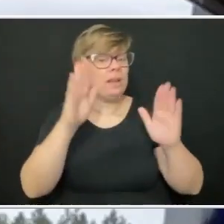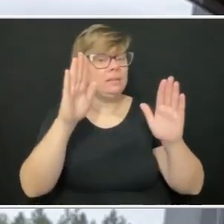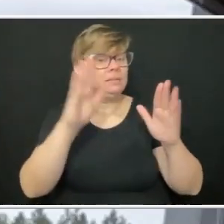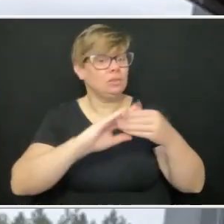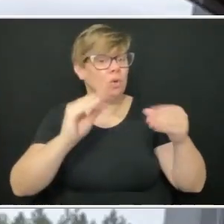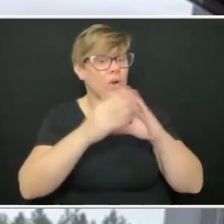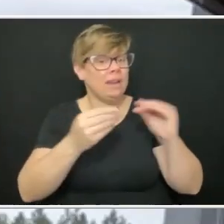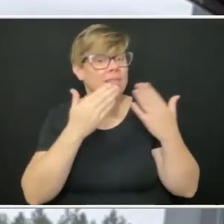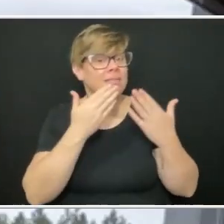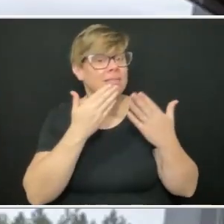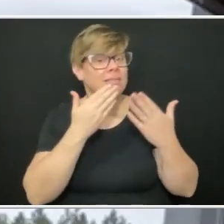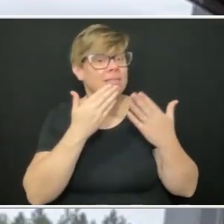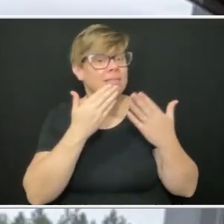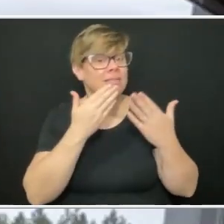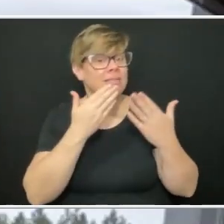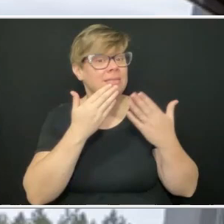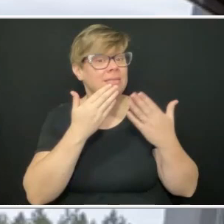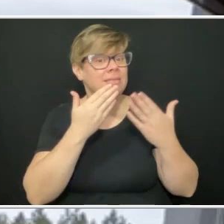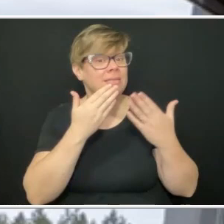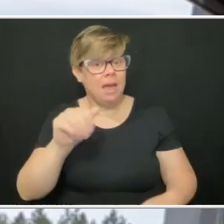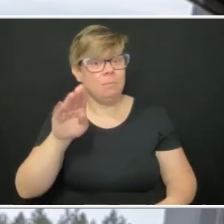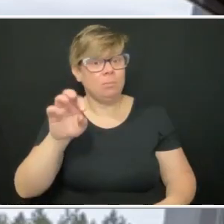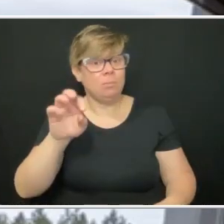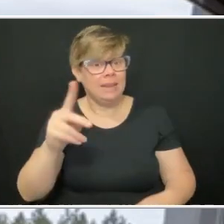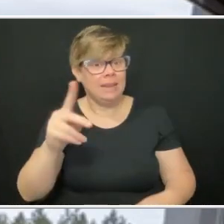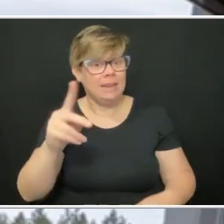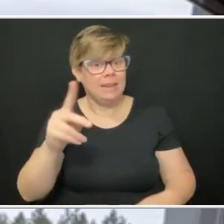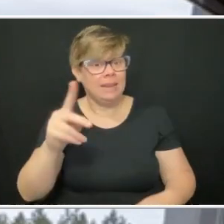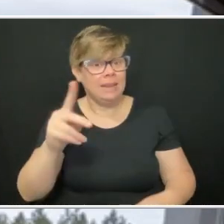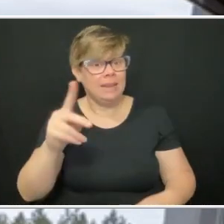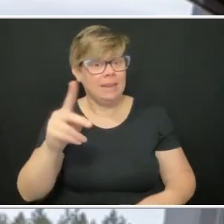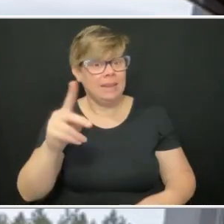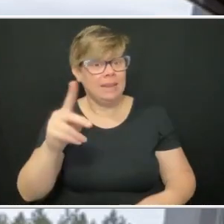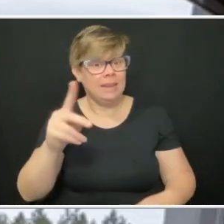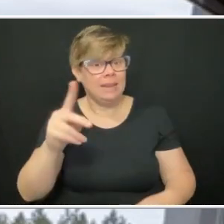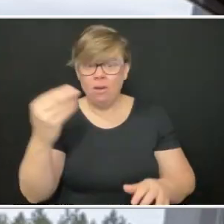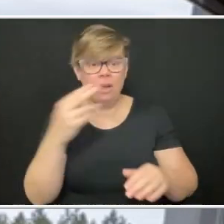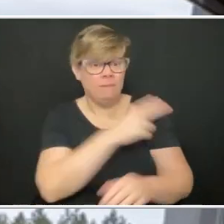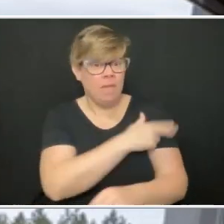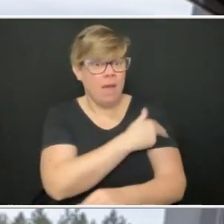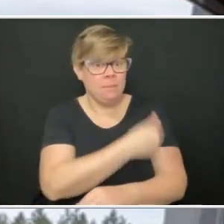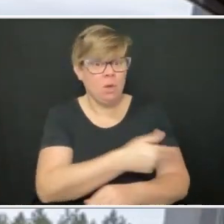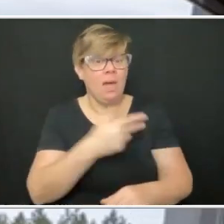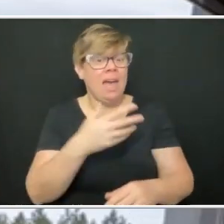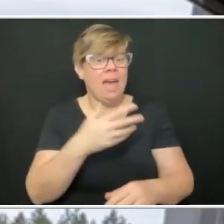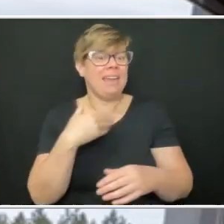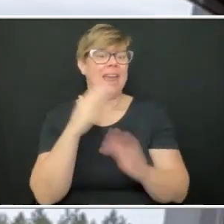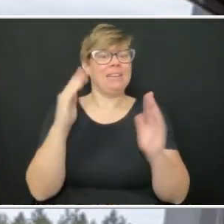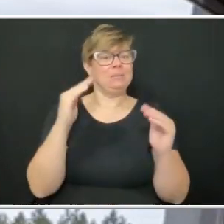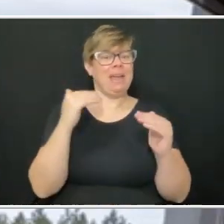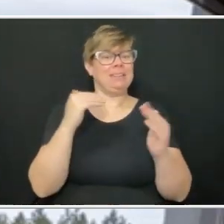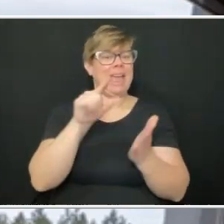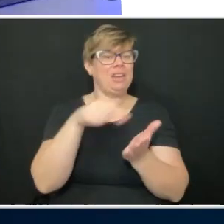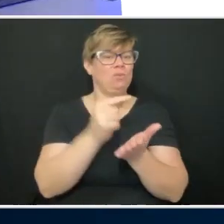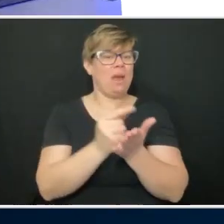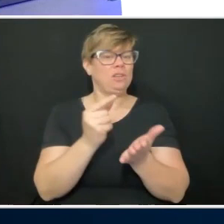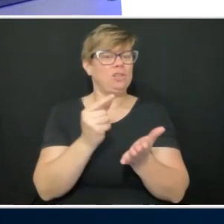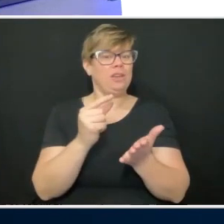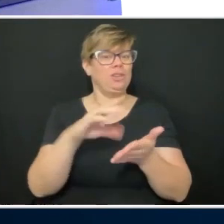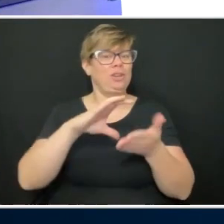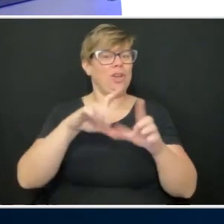much. Jessica, Brendon, do great. Get out of the hospital, and expect to get a graduation card here pretty soon. Top of his